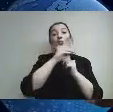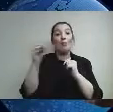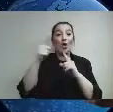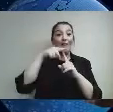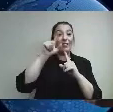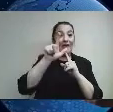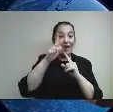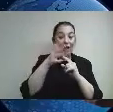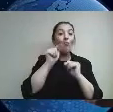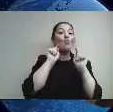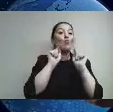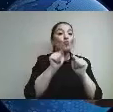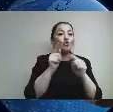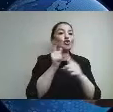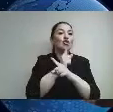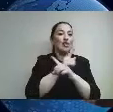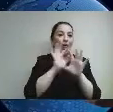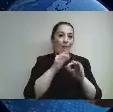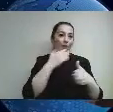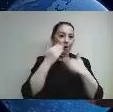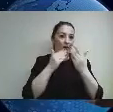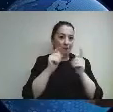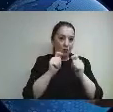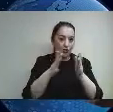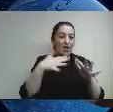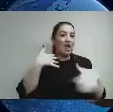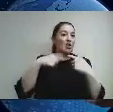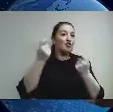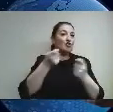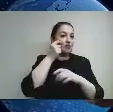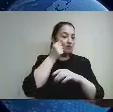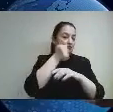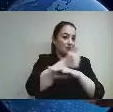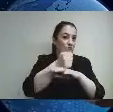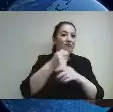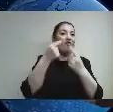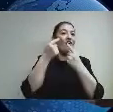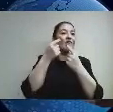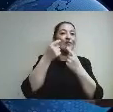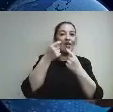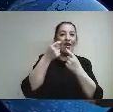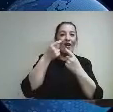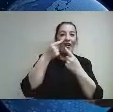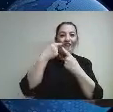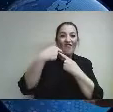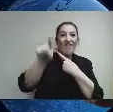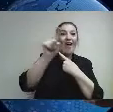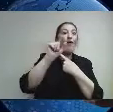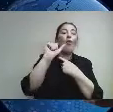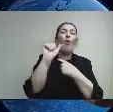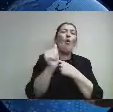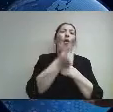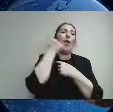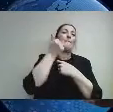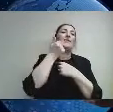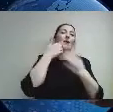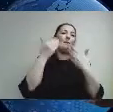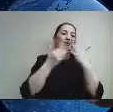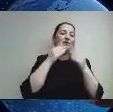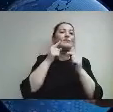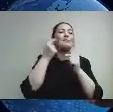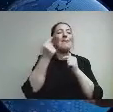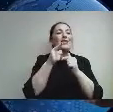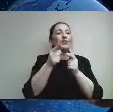the employment of disabled individuals, but also we should pay attention to the contribution,